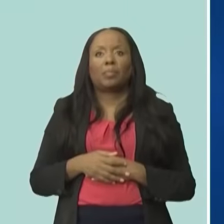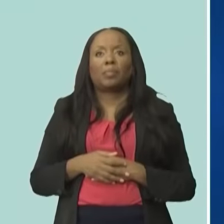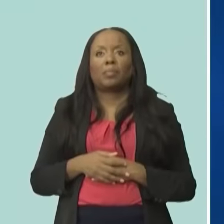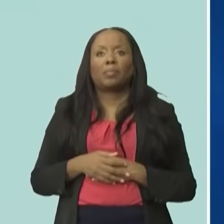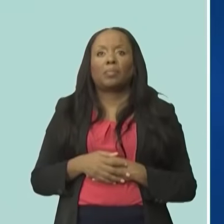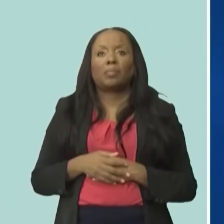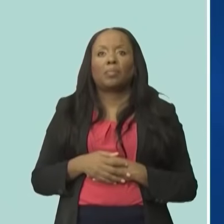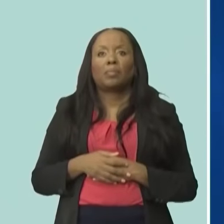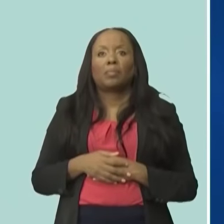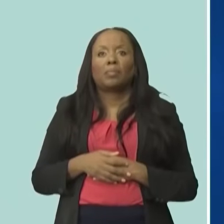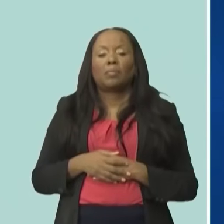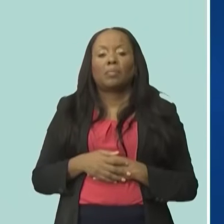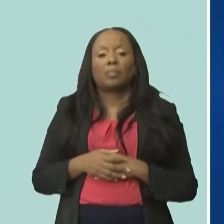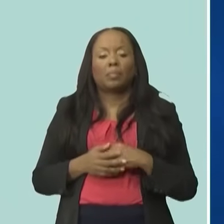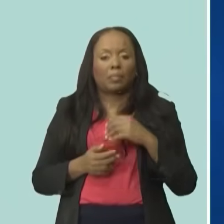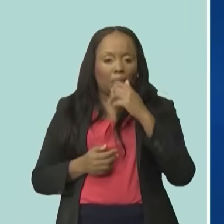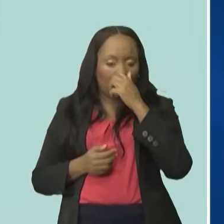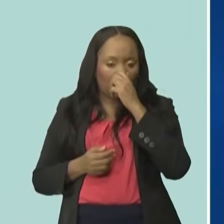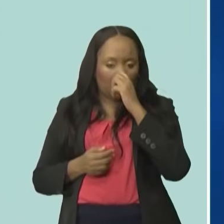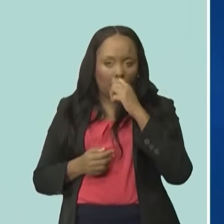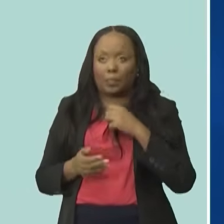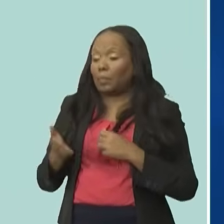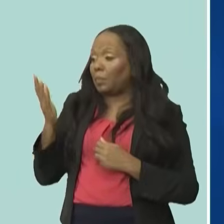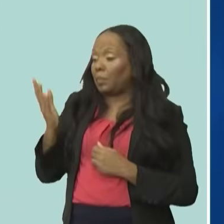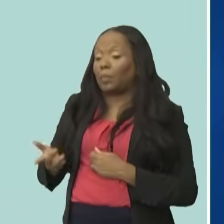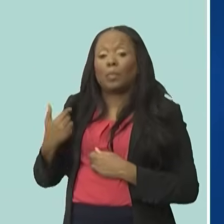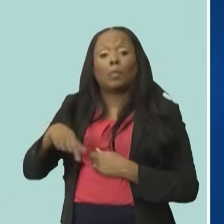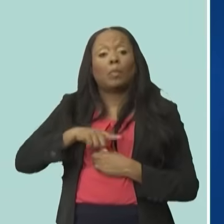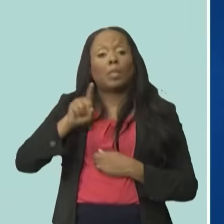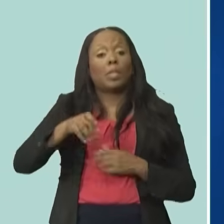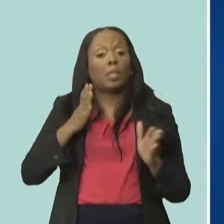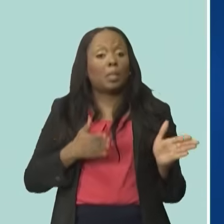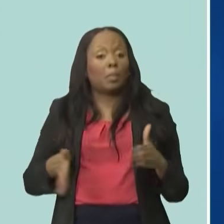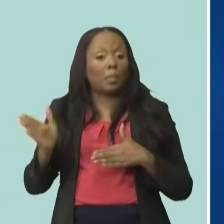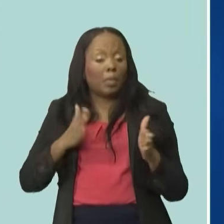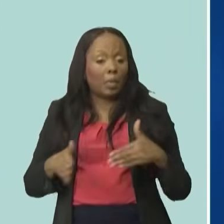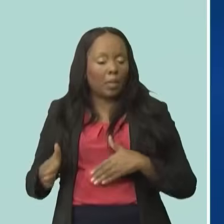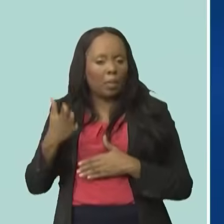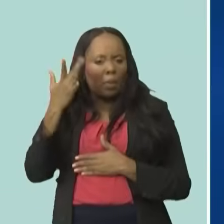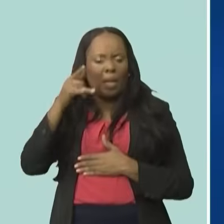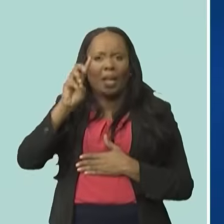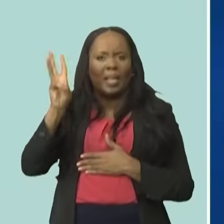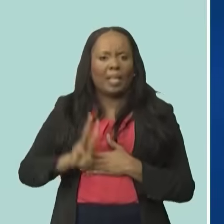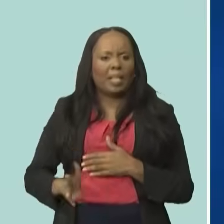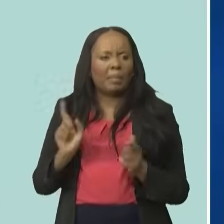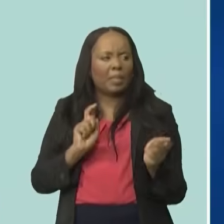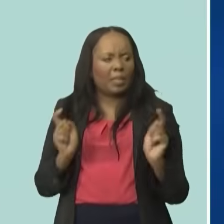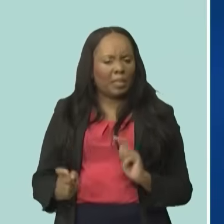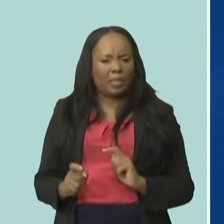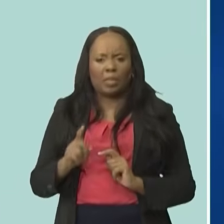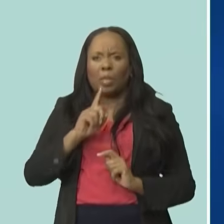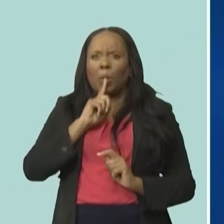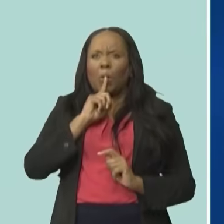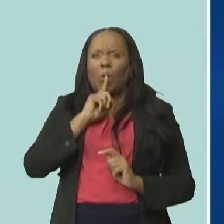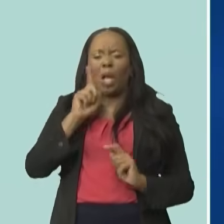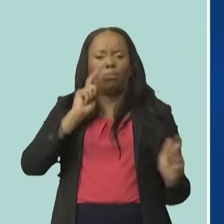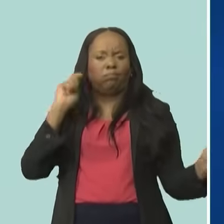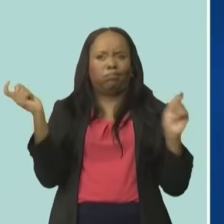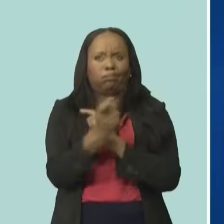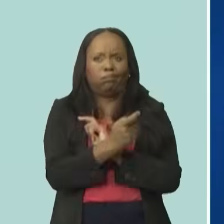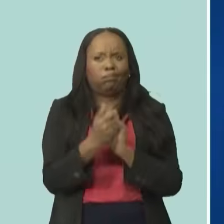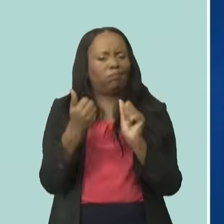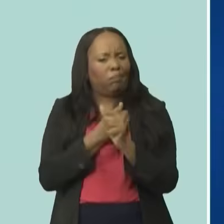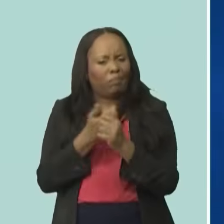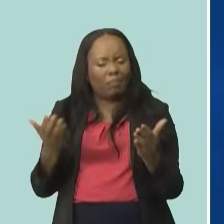need more than ever to prepare ourselves, because climate change is bringing a completely different scope of